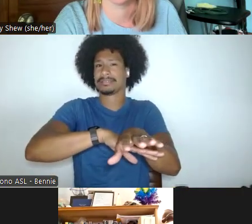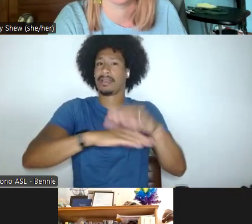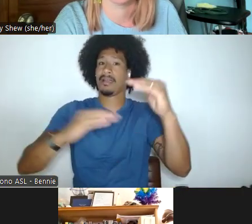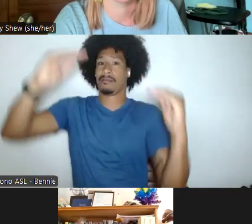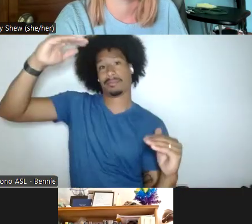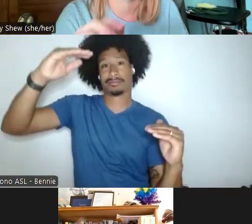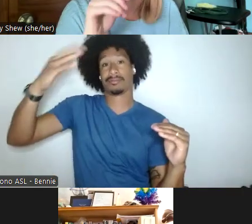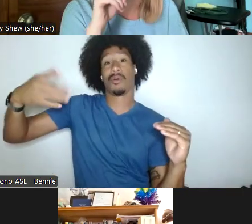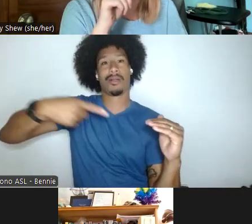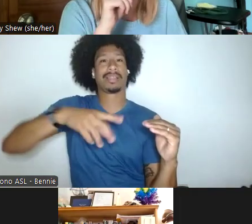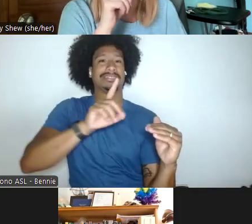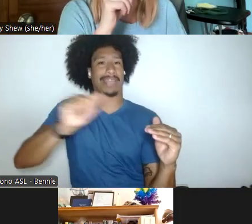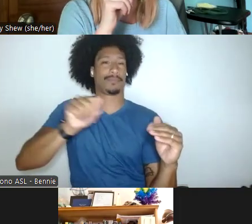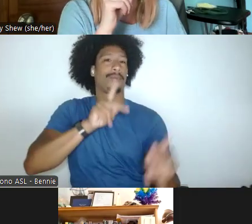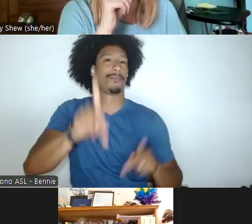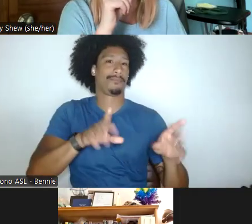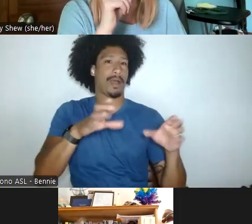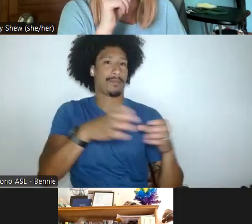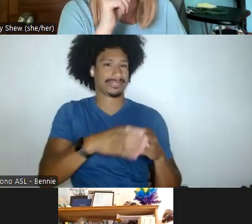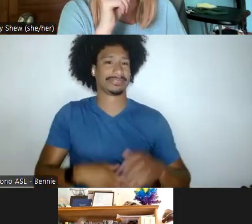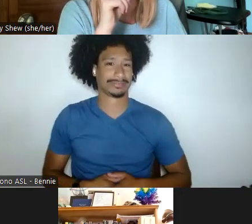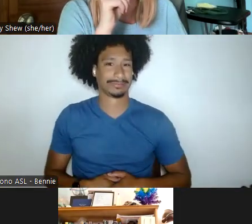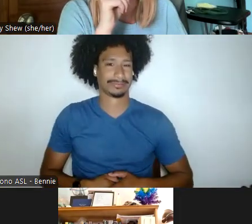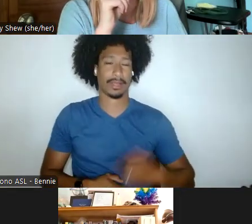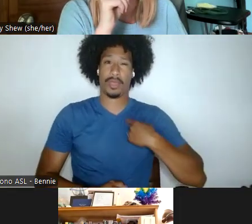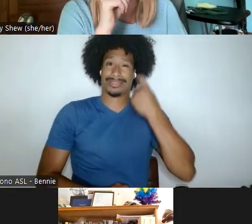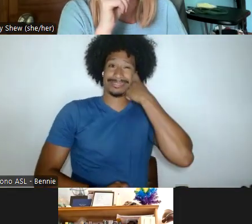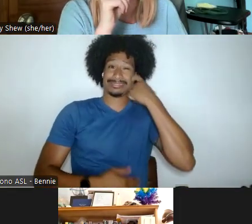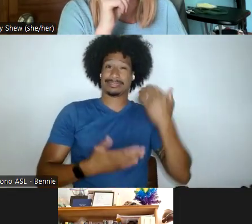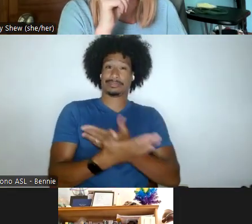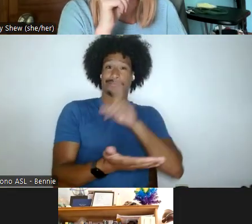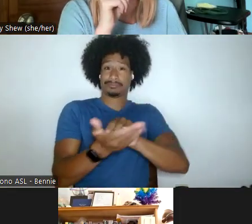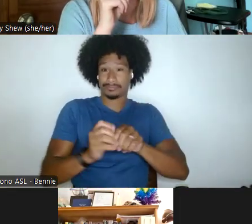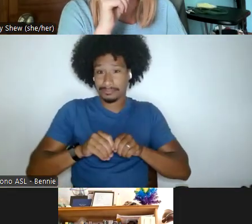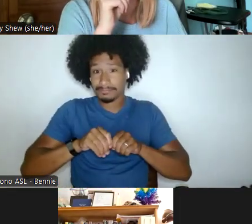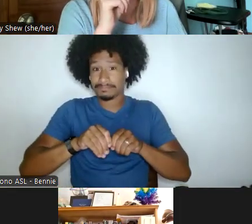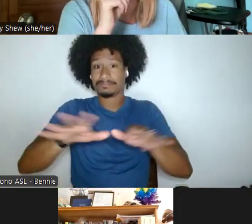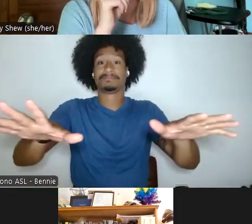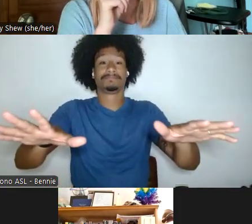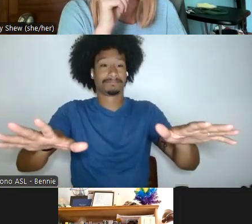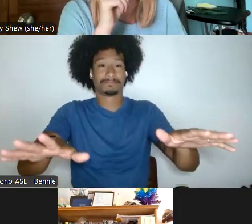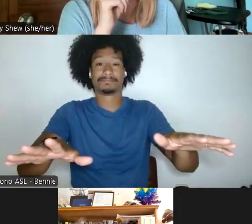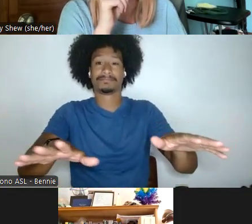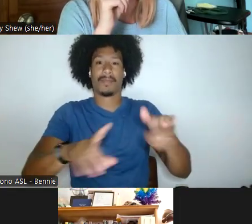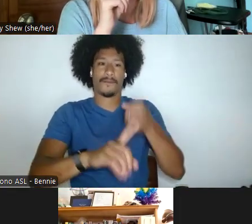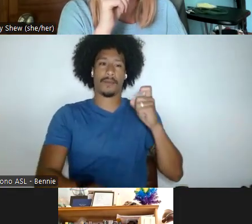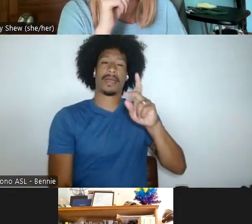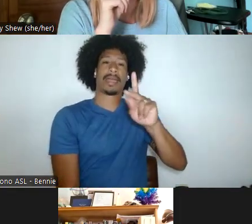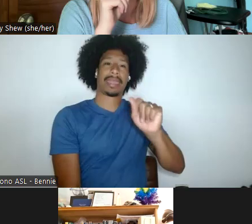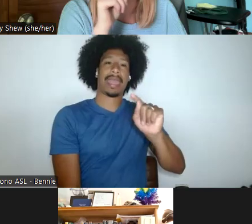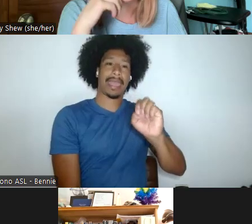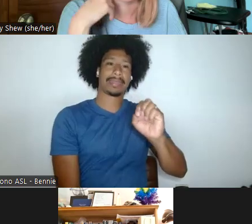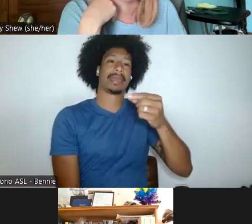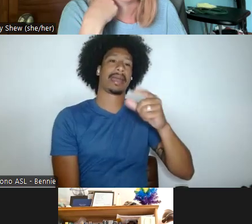so we have this piece that came out last year from Kate Glasgow et al. Kate